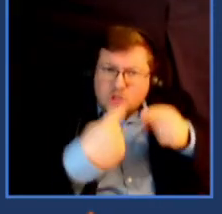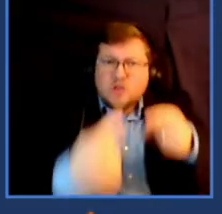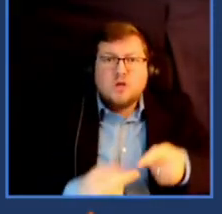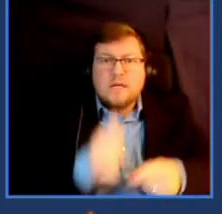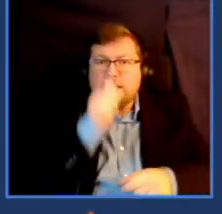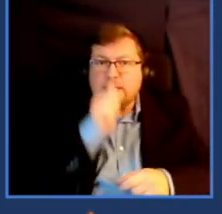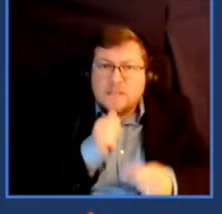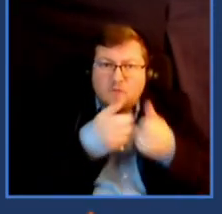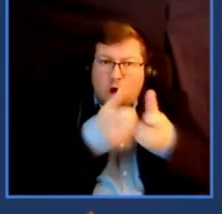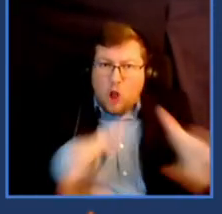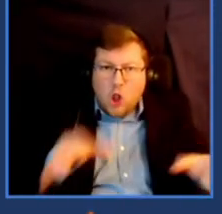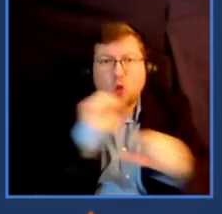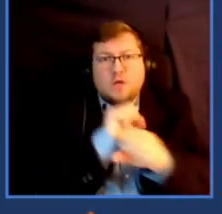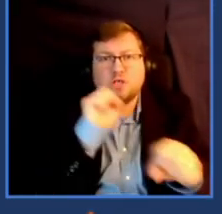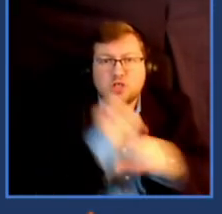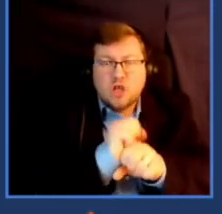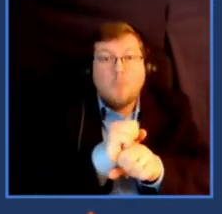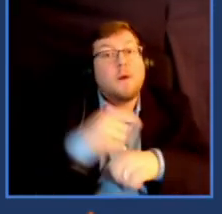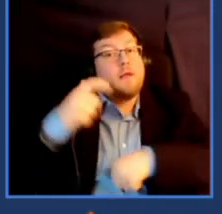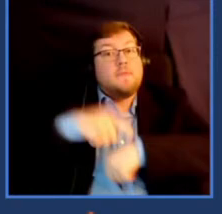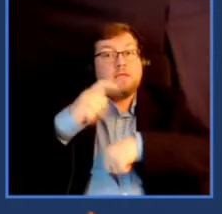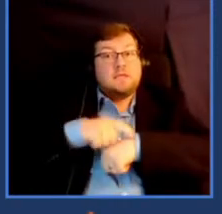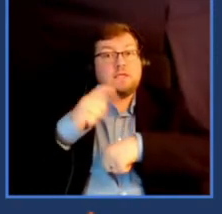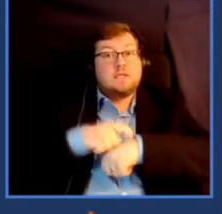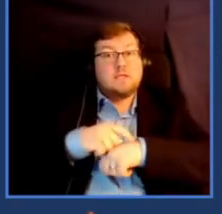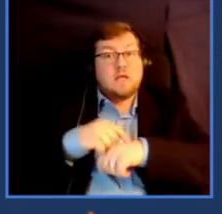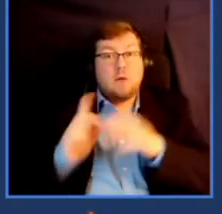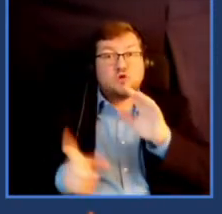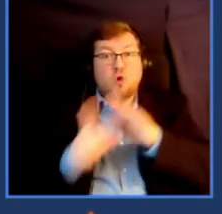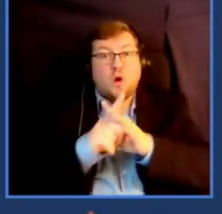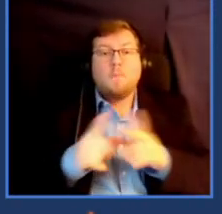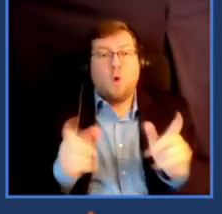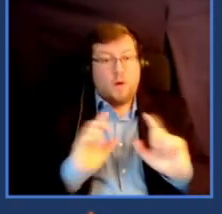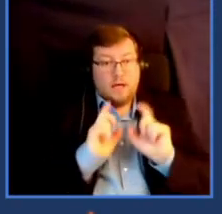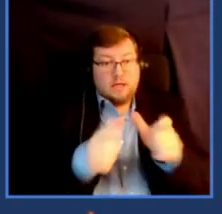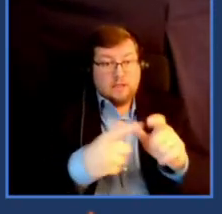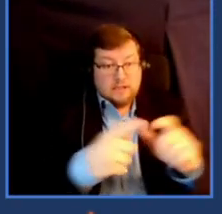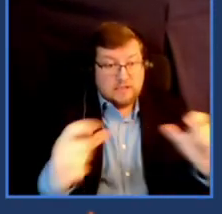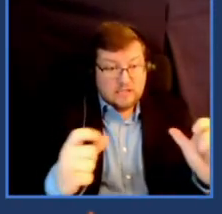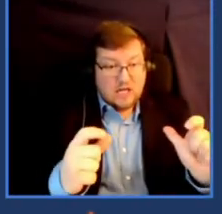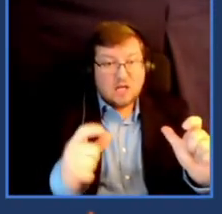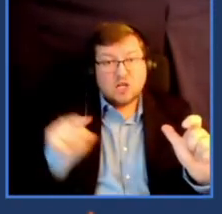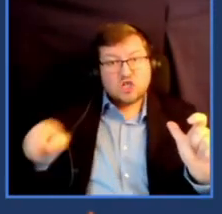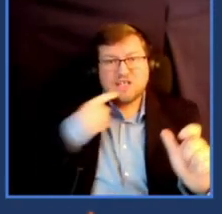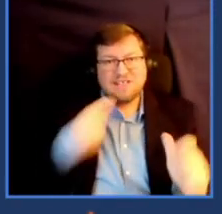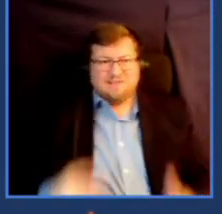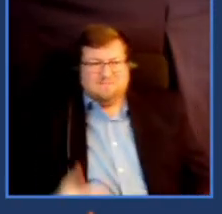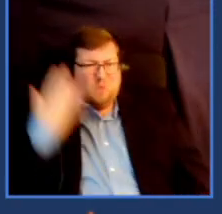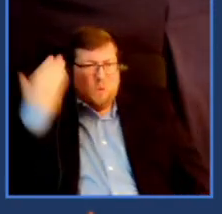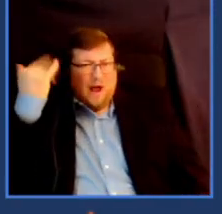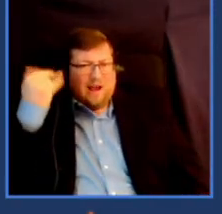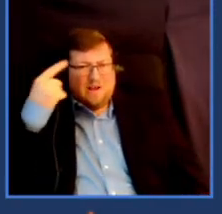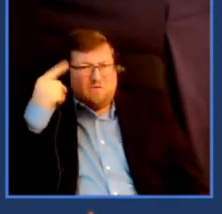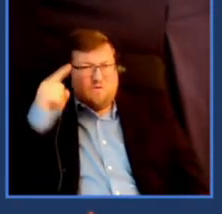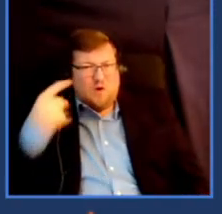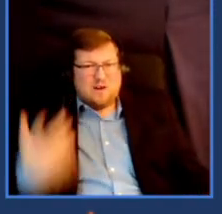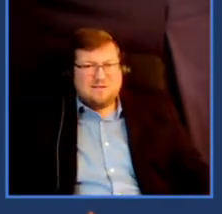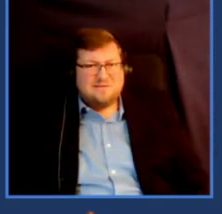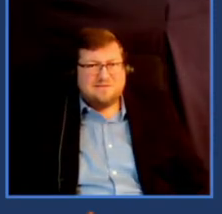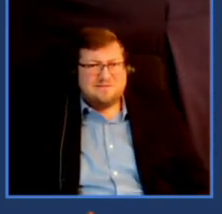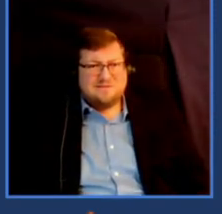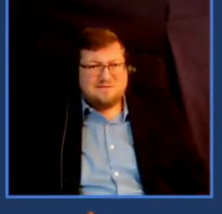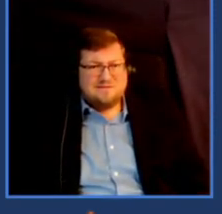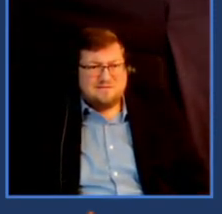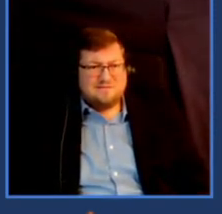And when it came time to give ordinary people some relief, she said, I see no need. She said it was counterproductive. Meanwhile, she